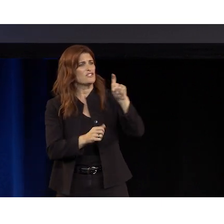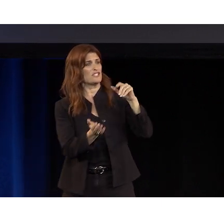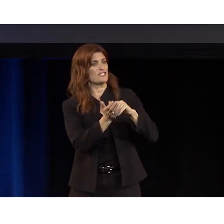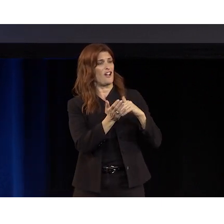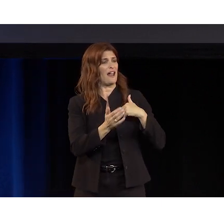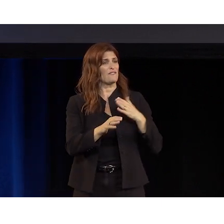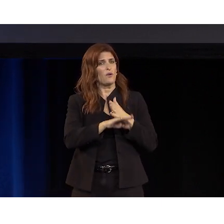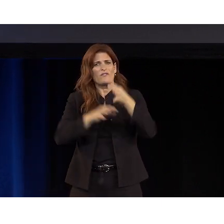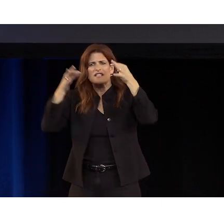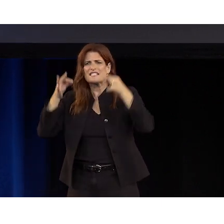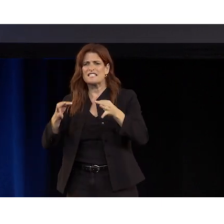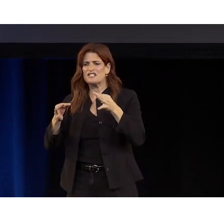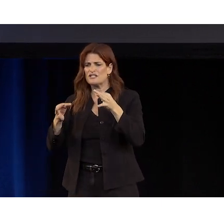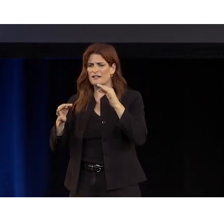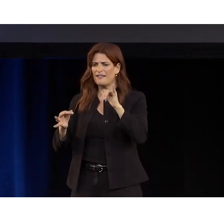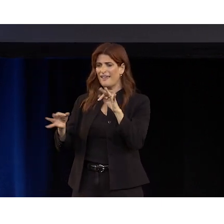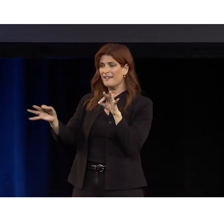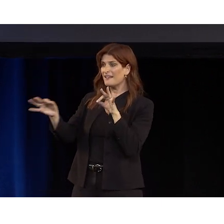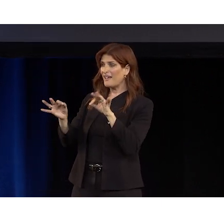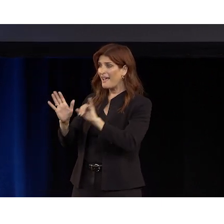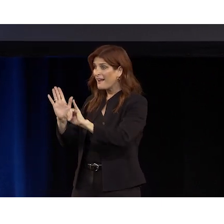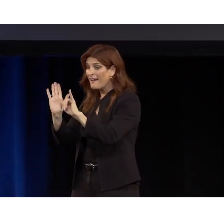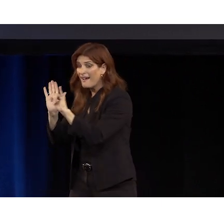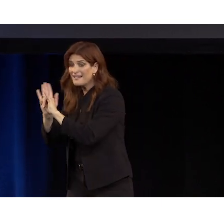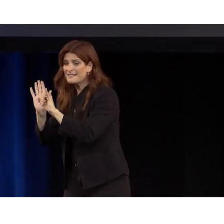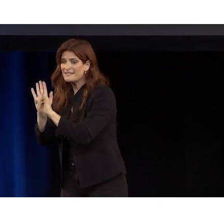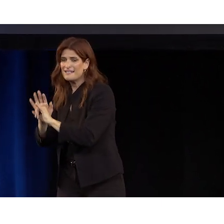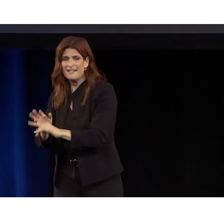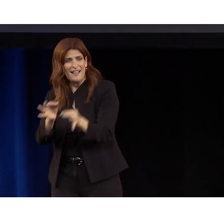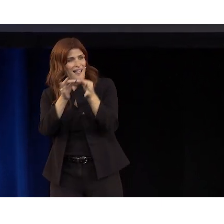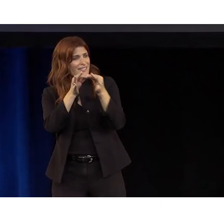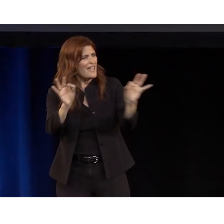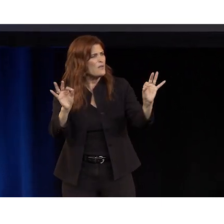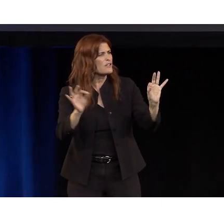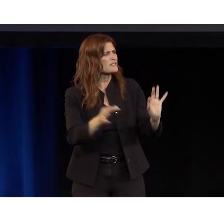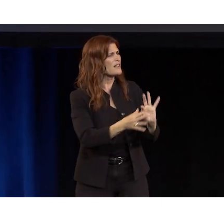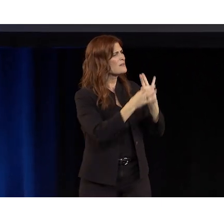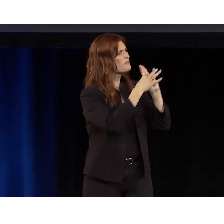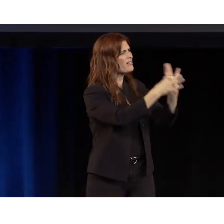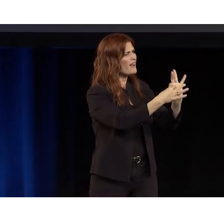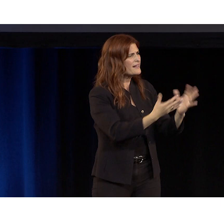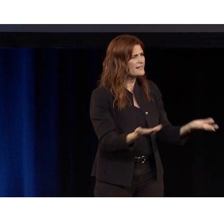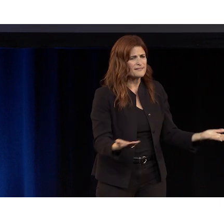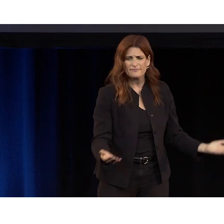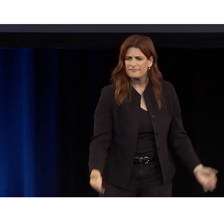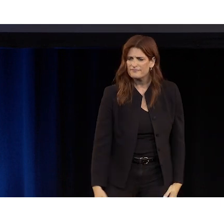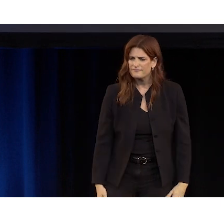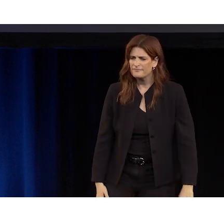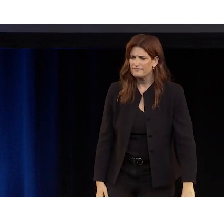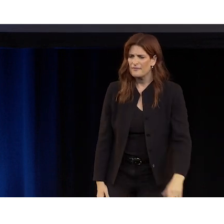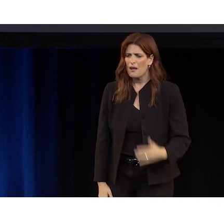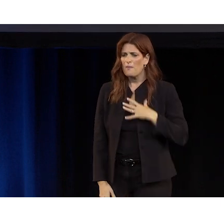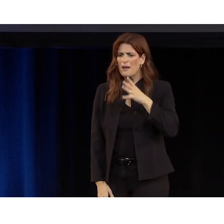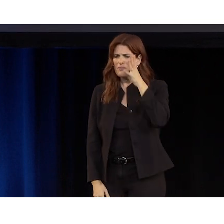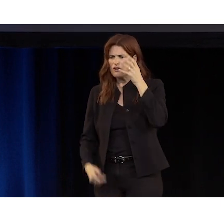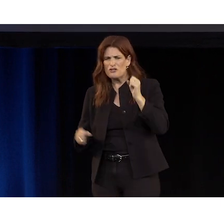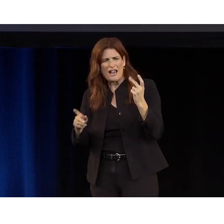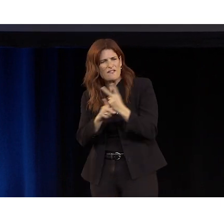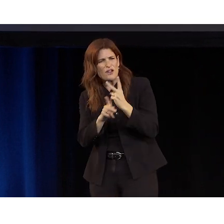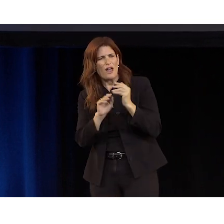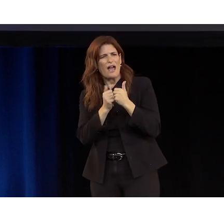always equal progress? And how much influence should doctors have over decisions that define identity, language, and